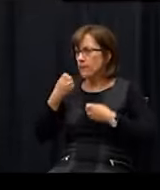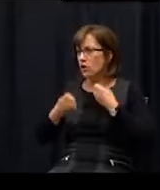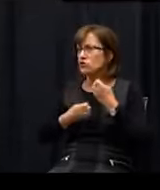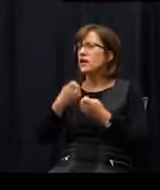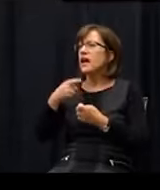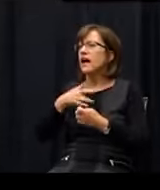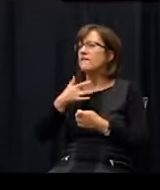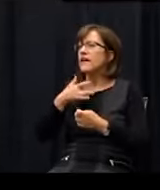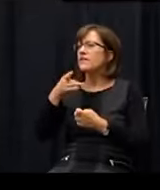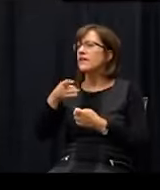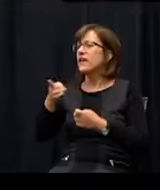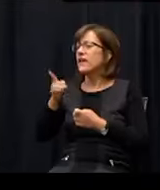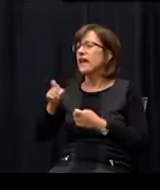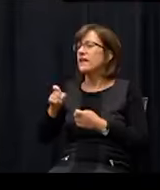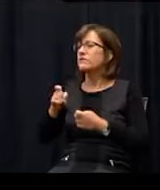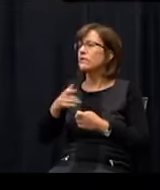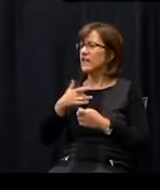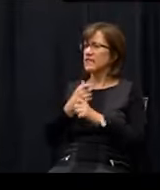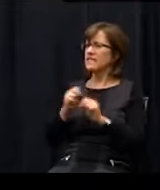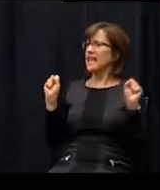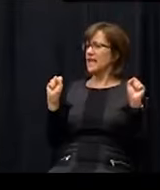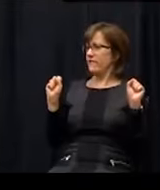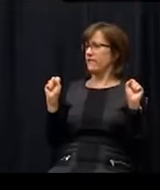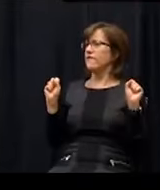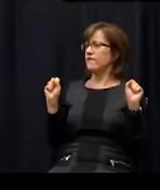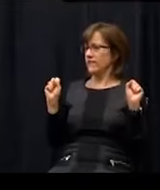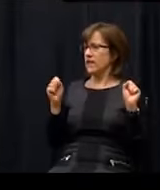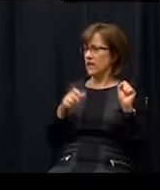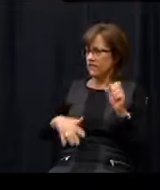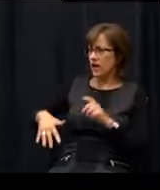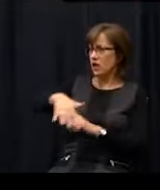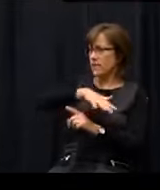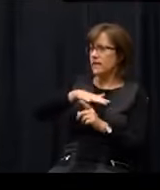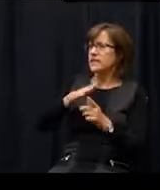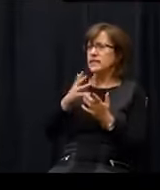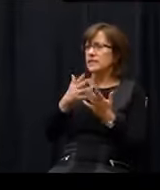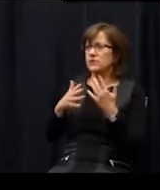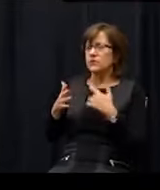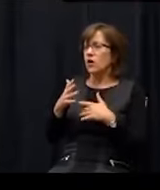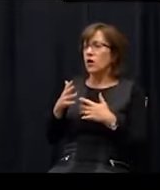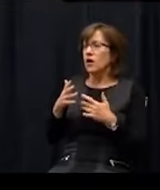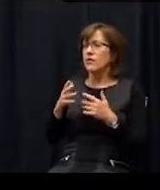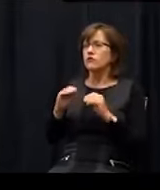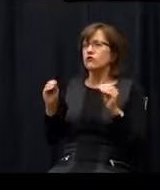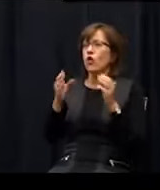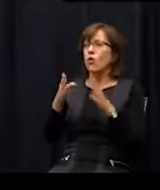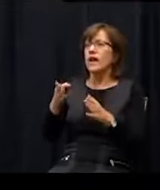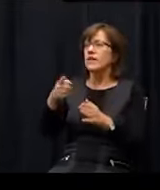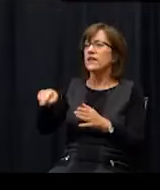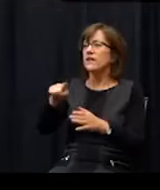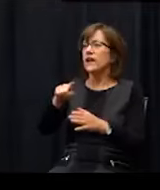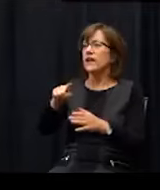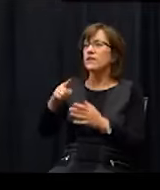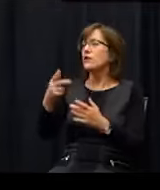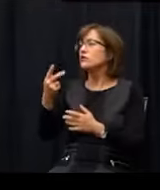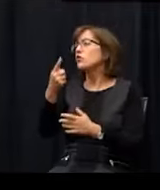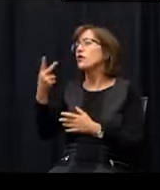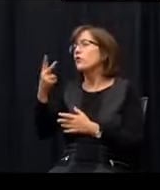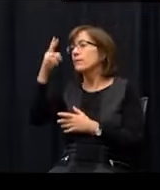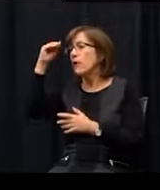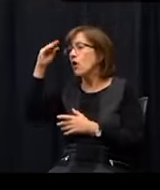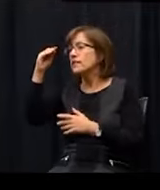have to feel like it's a safe environment. I have 2 8th grade boys, and there's no way that they would come to school and